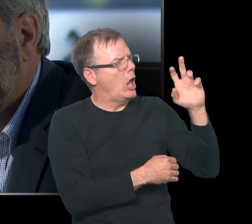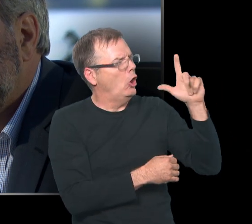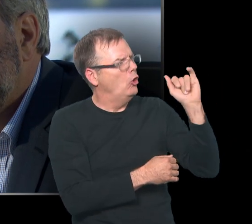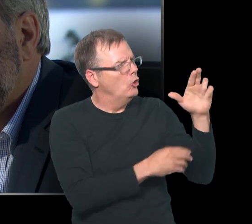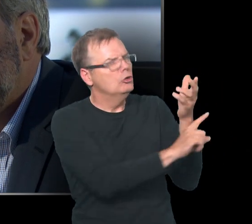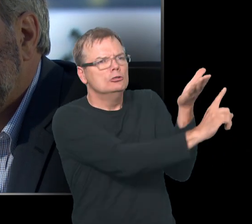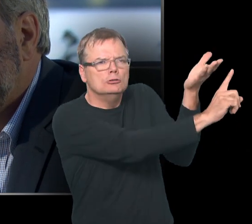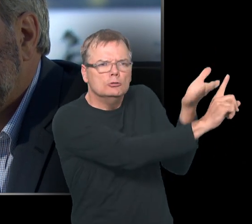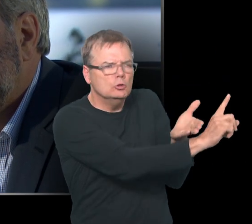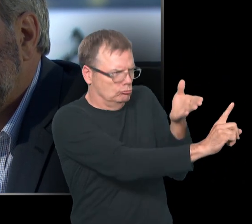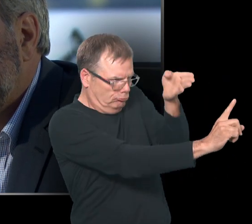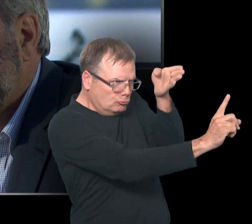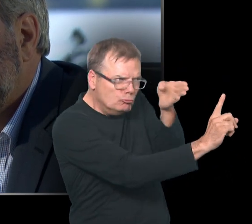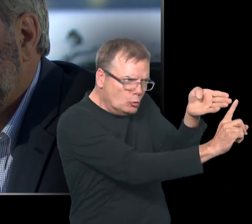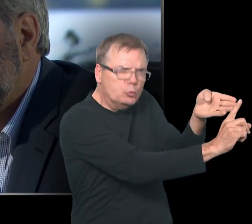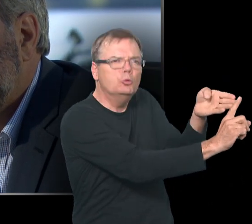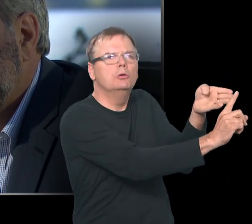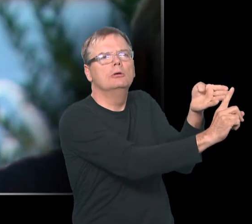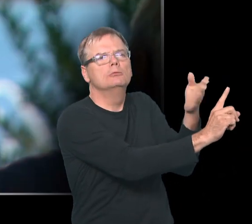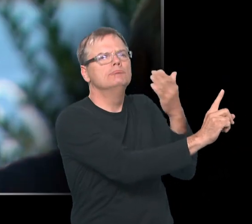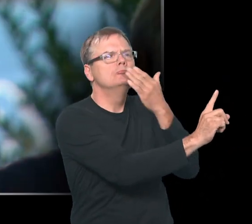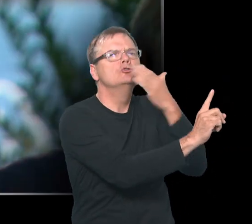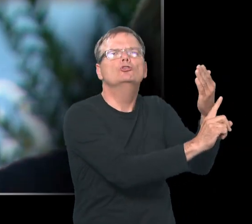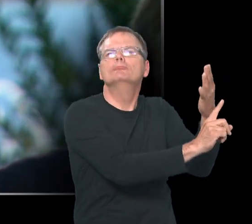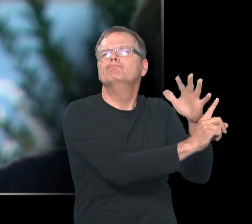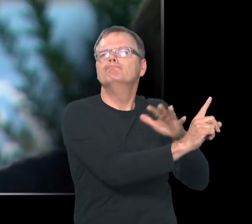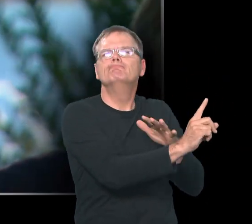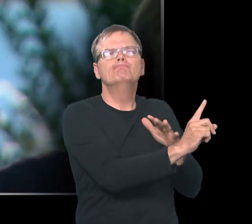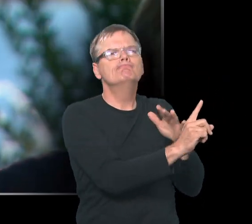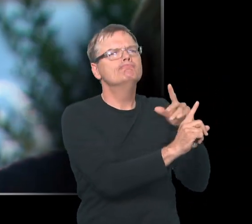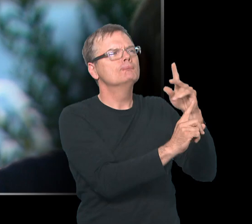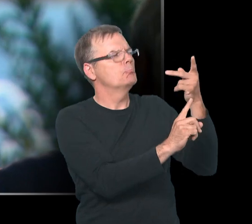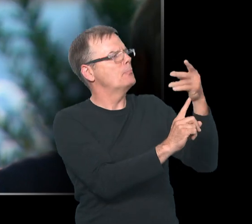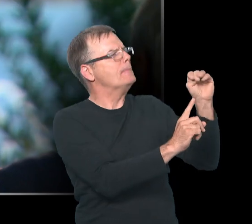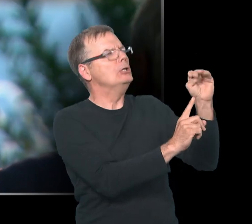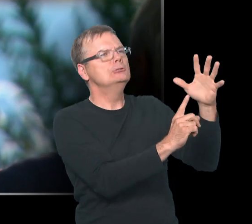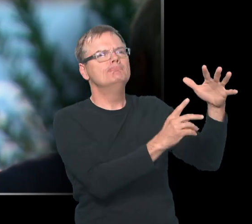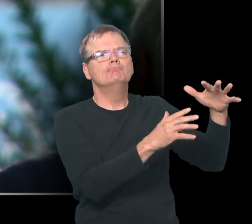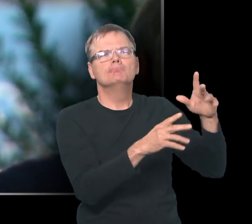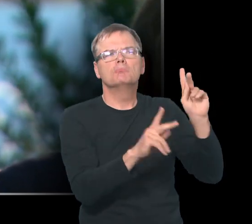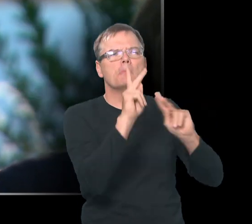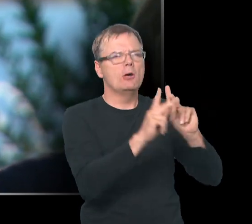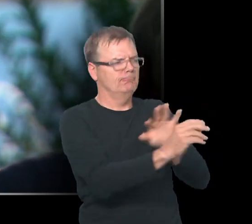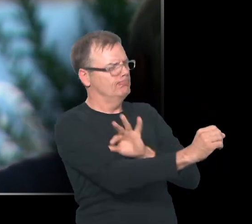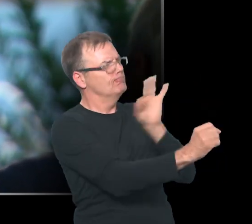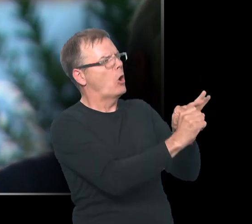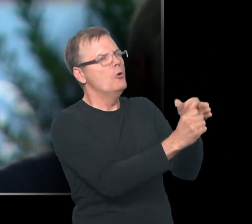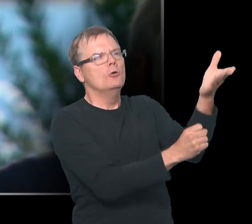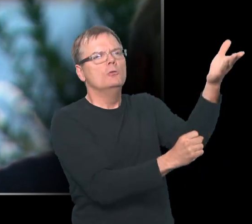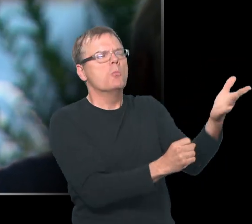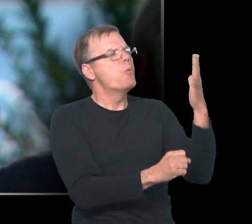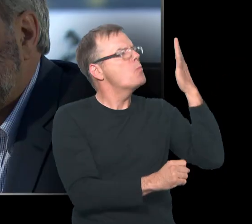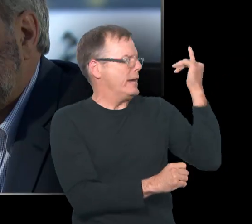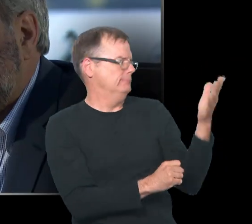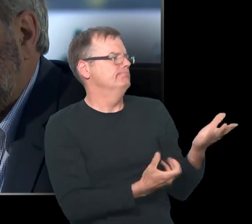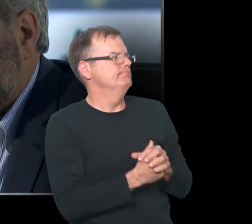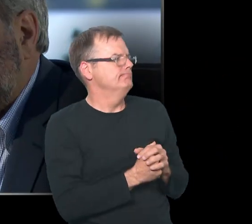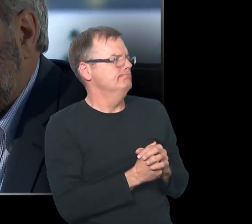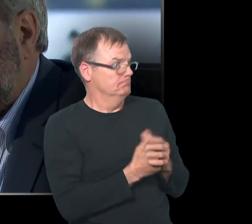that would make a prime minister? Why do you think you can be prime minister of